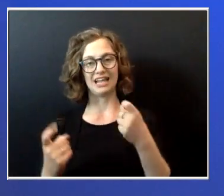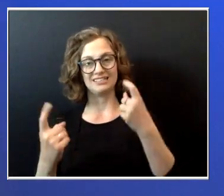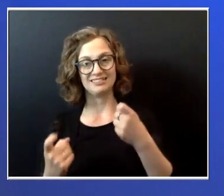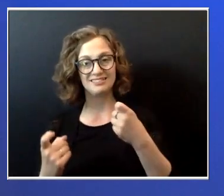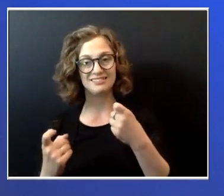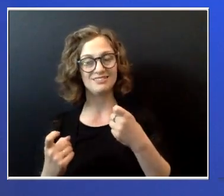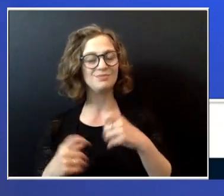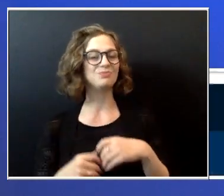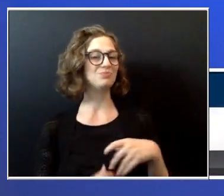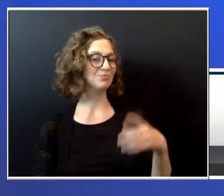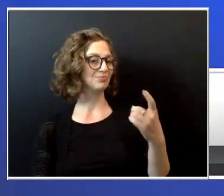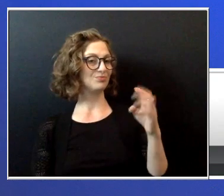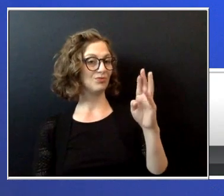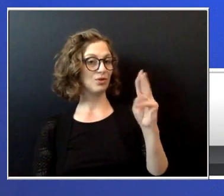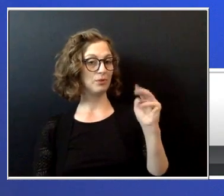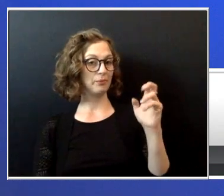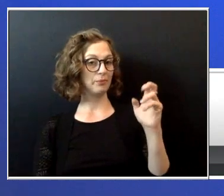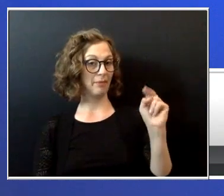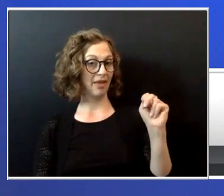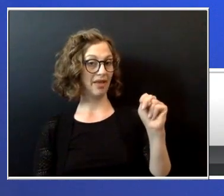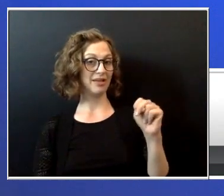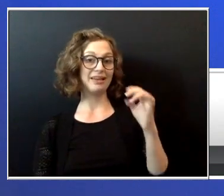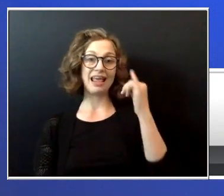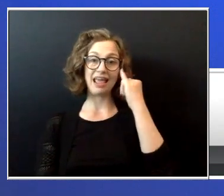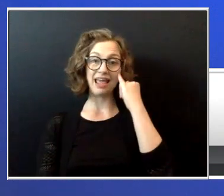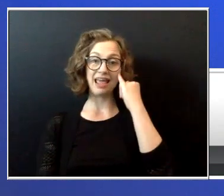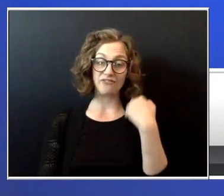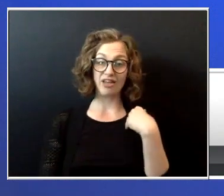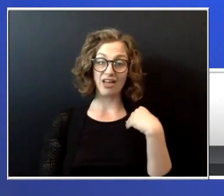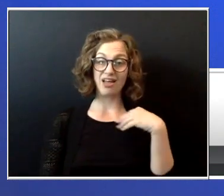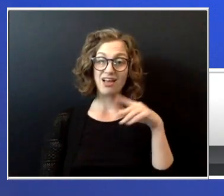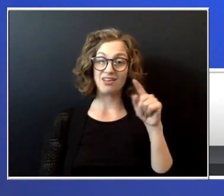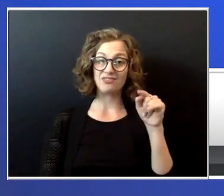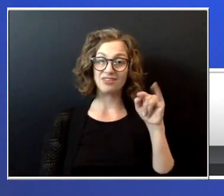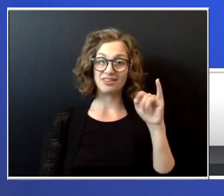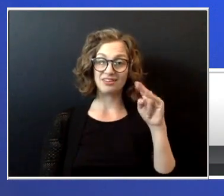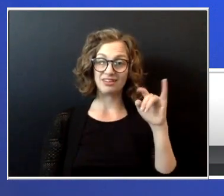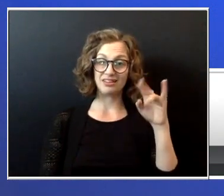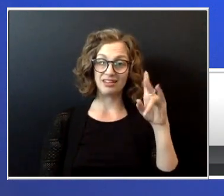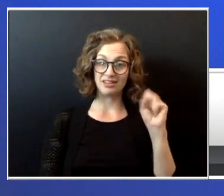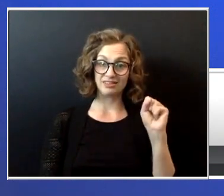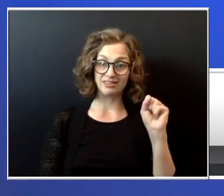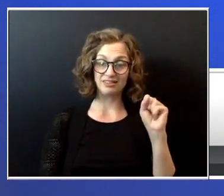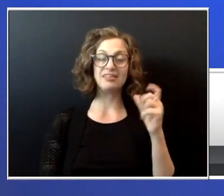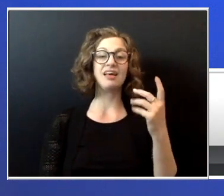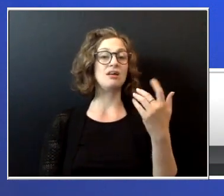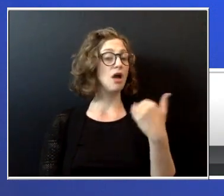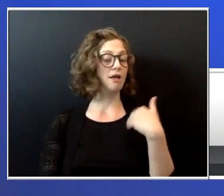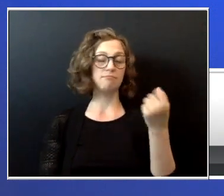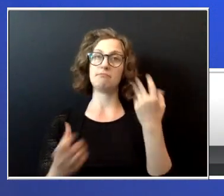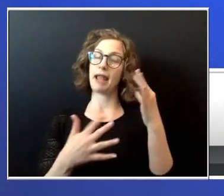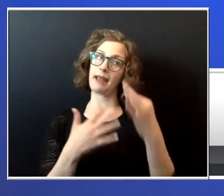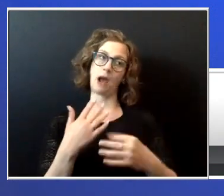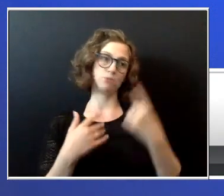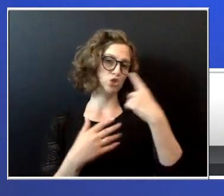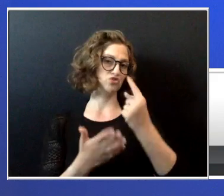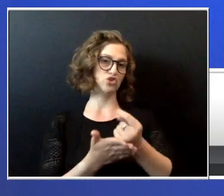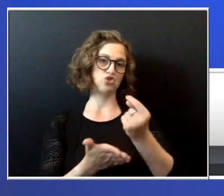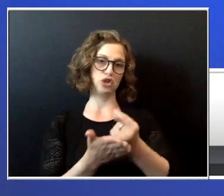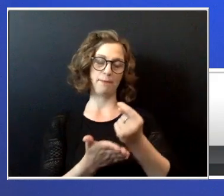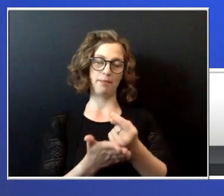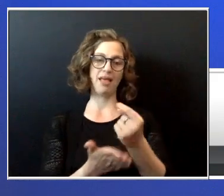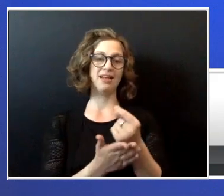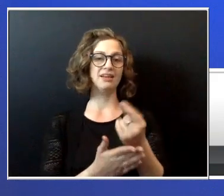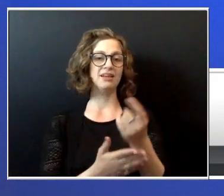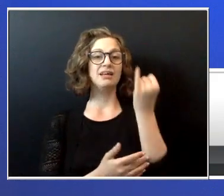if you have tinnitus, there are a lot of treatment options, so don't get discouraged if you hear there's nothing that we can do. There's a lot of things we can do to make it